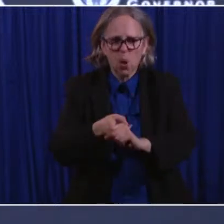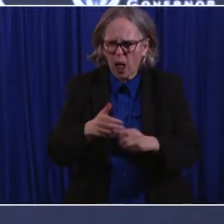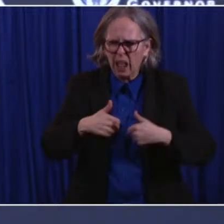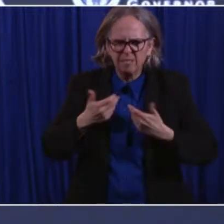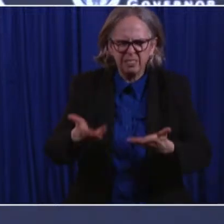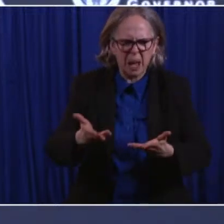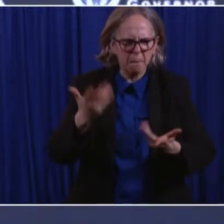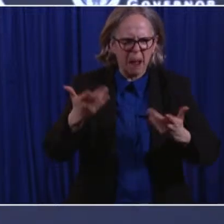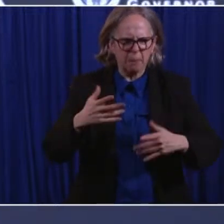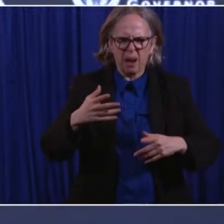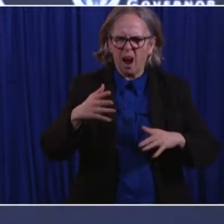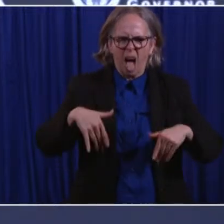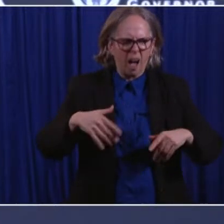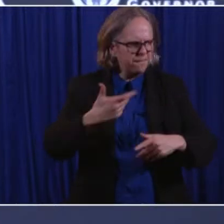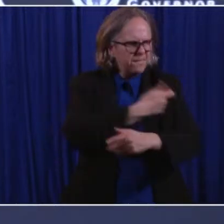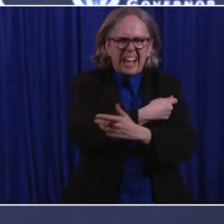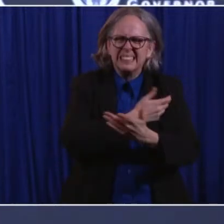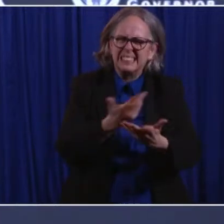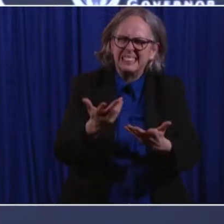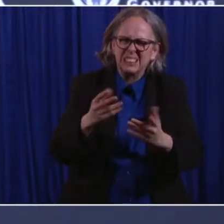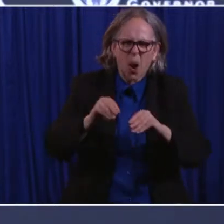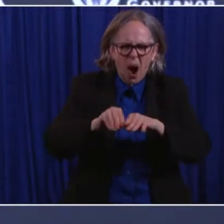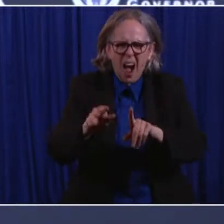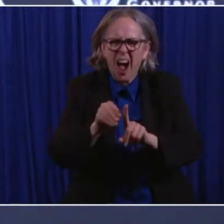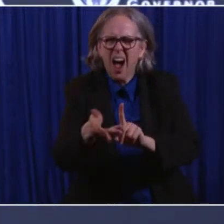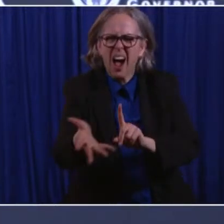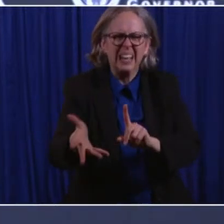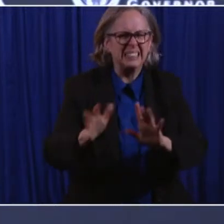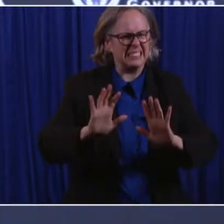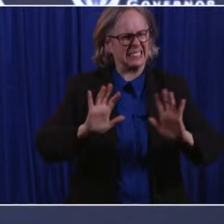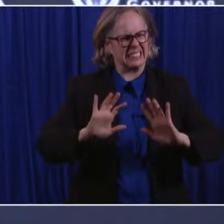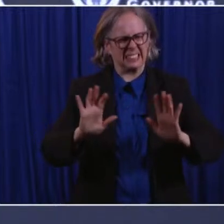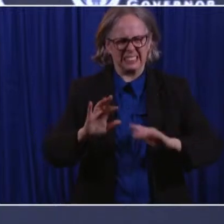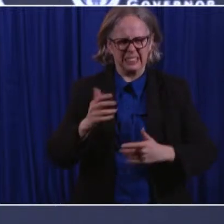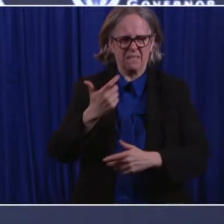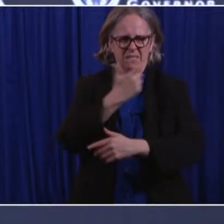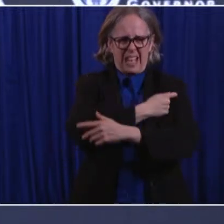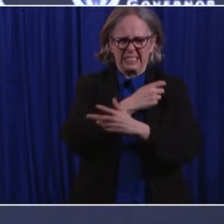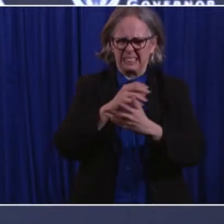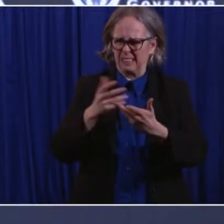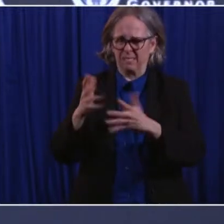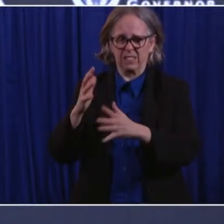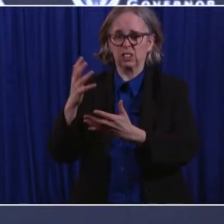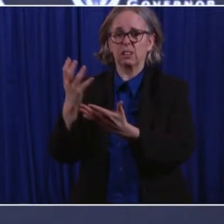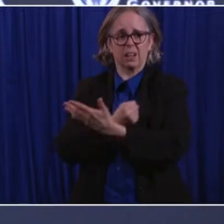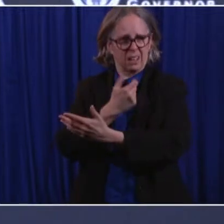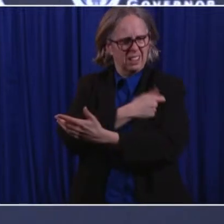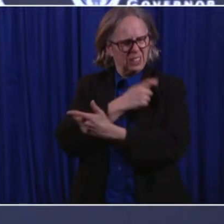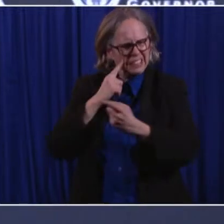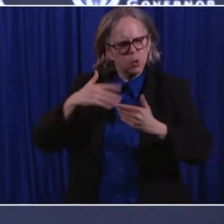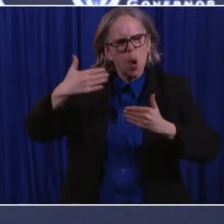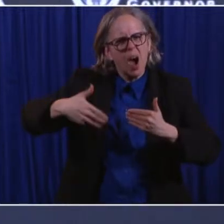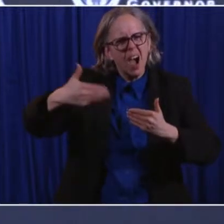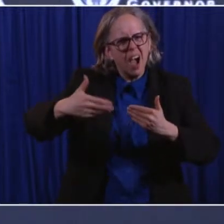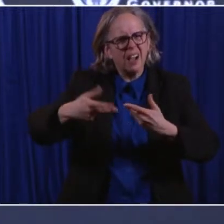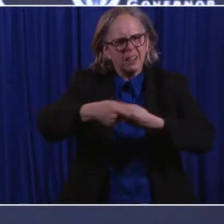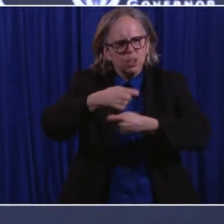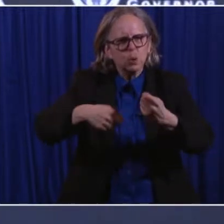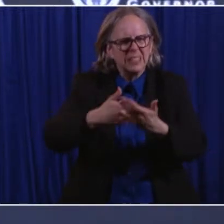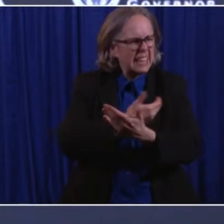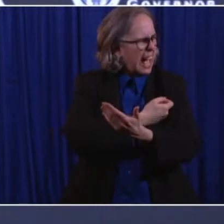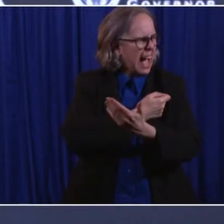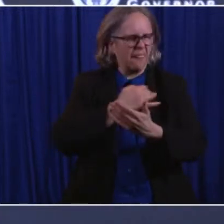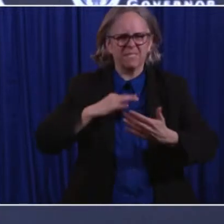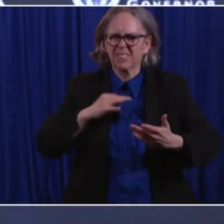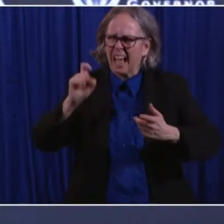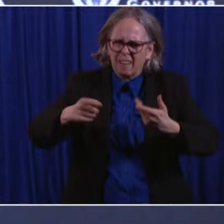yet. So that is the most important thing, the most important way to make sure that nursing homes stay